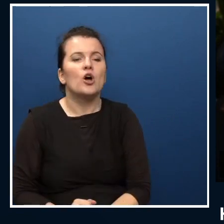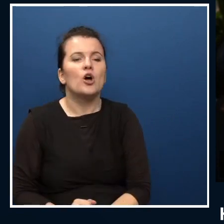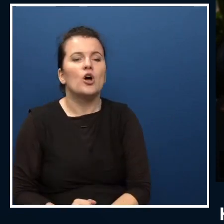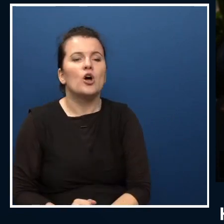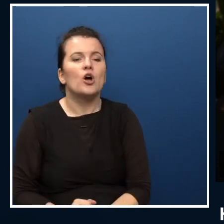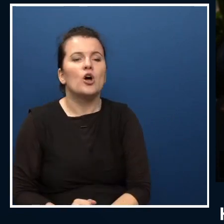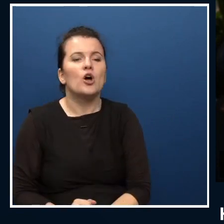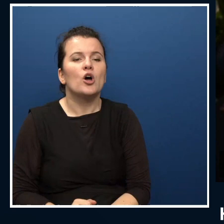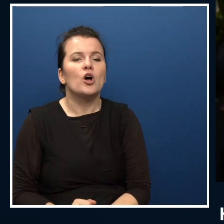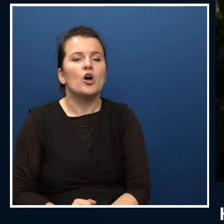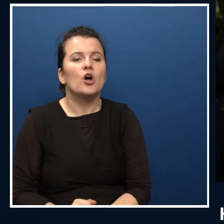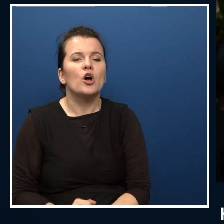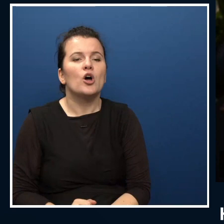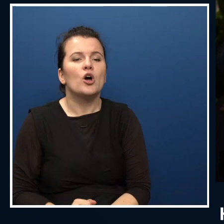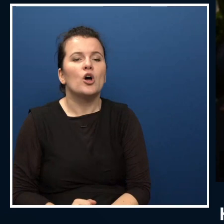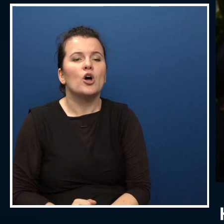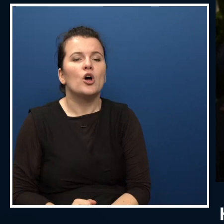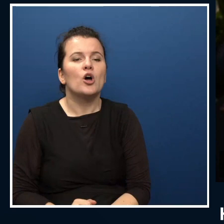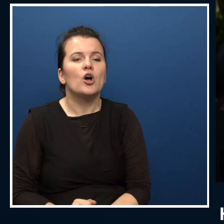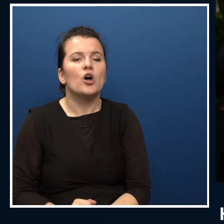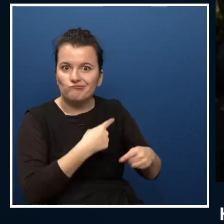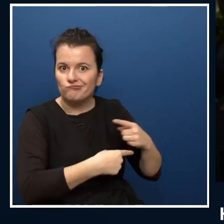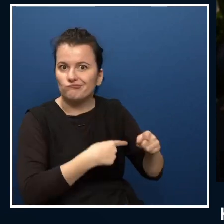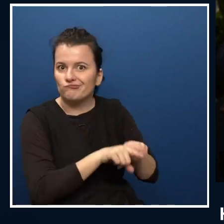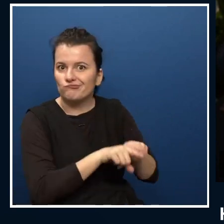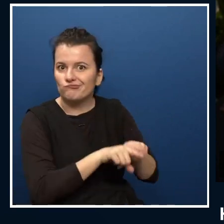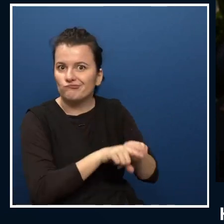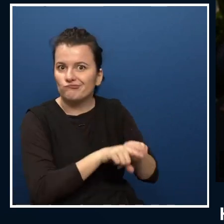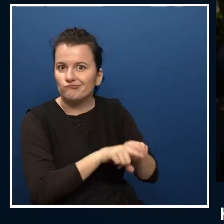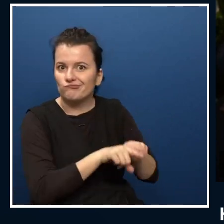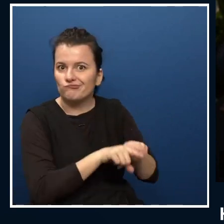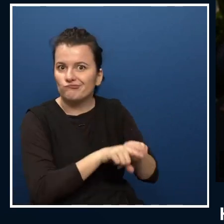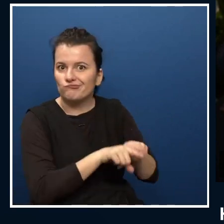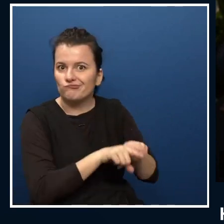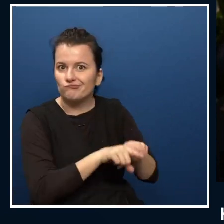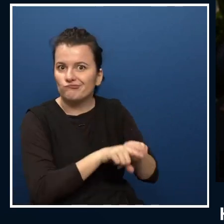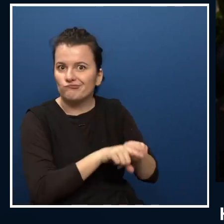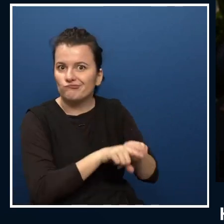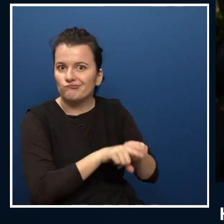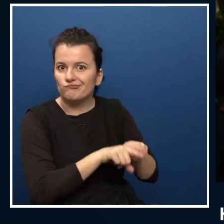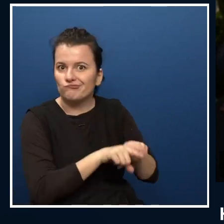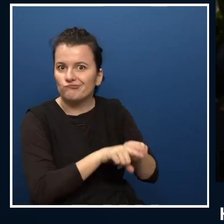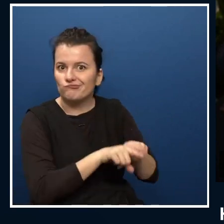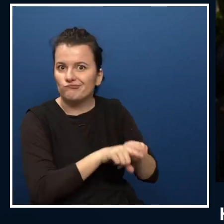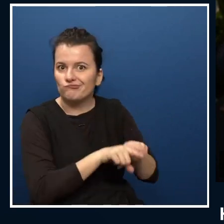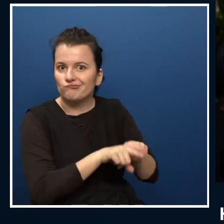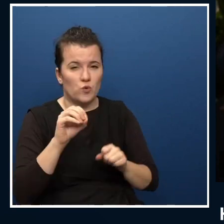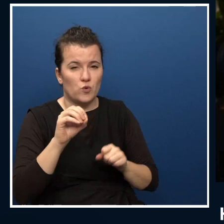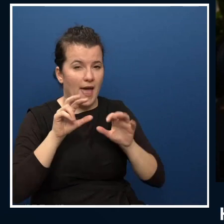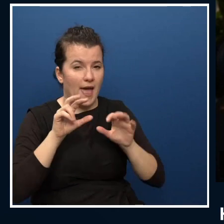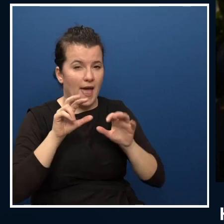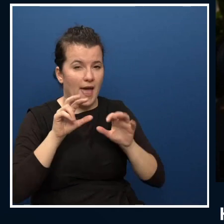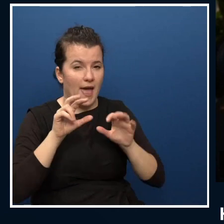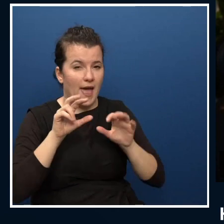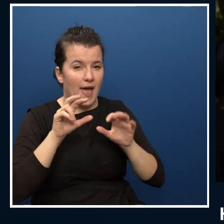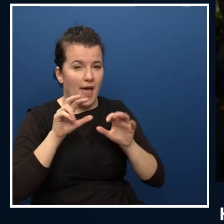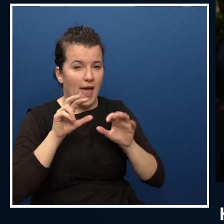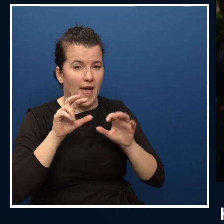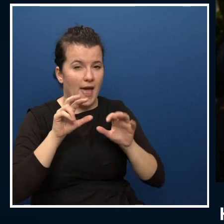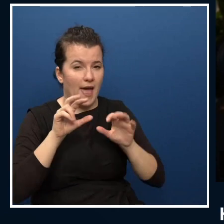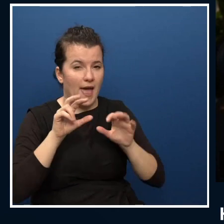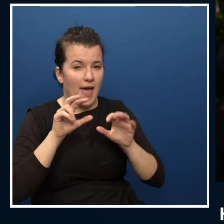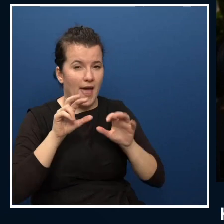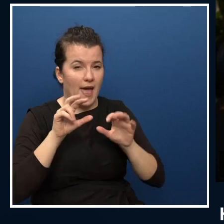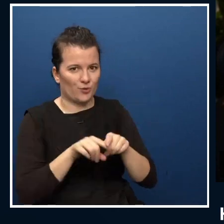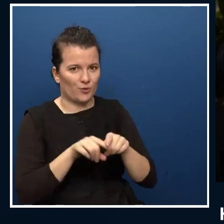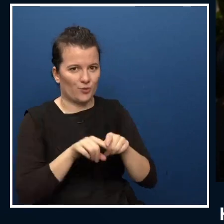Windows Server 2008. So we're on a 13-year-old operating system, 20-year-old blog software on a physical machine. So it